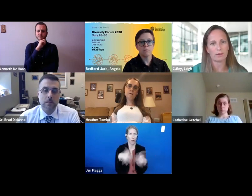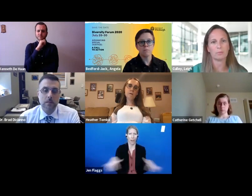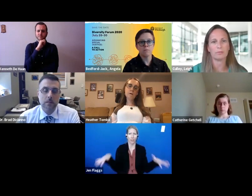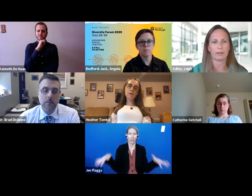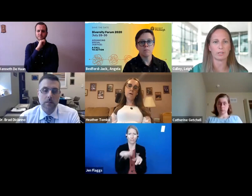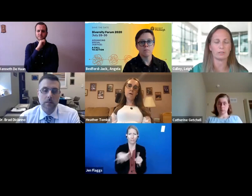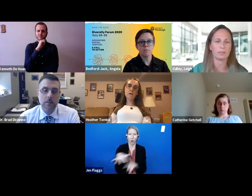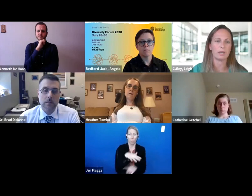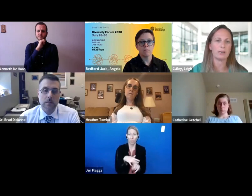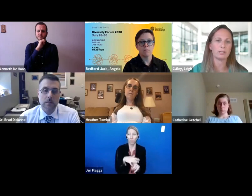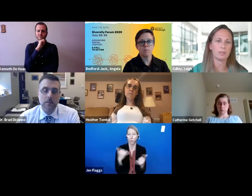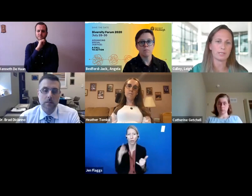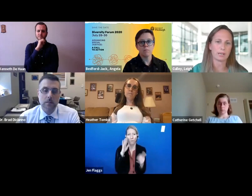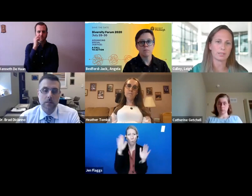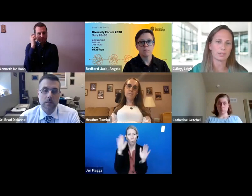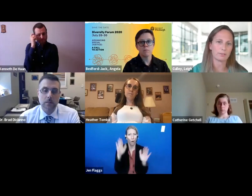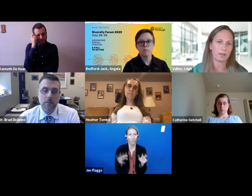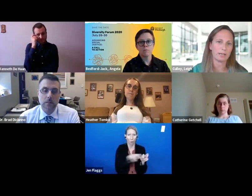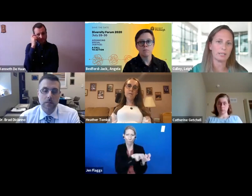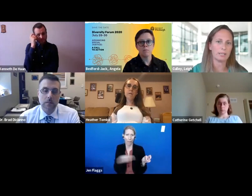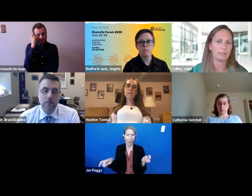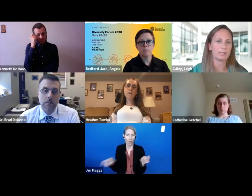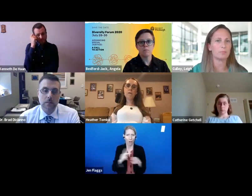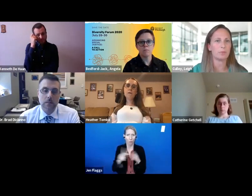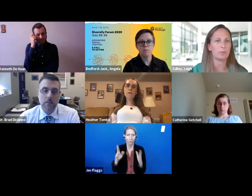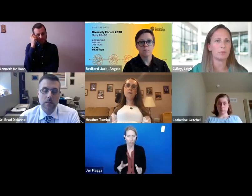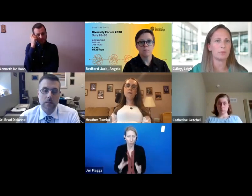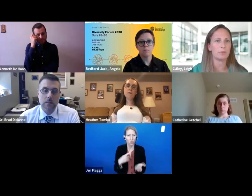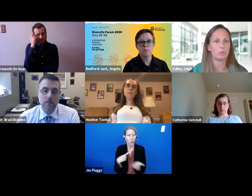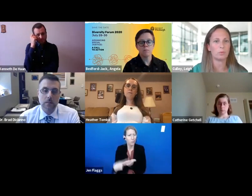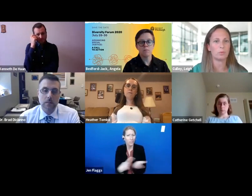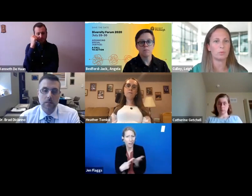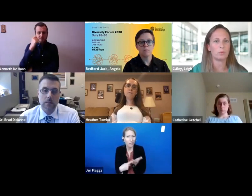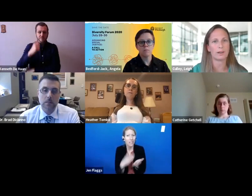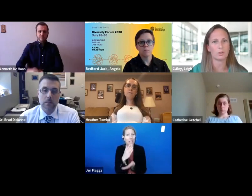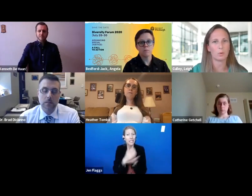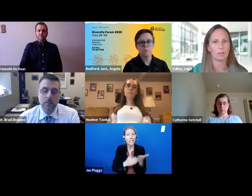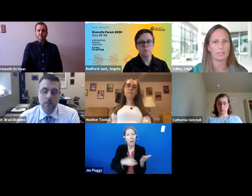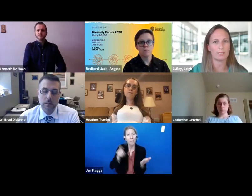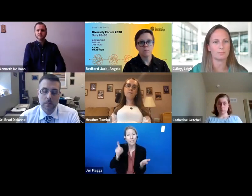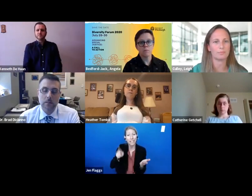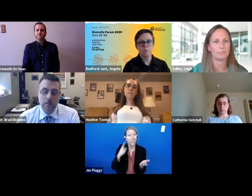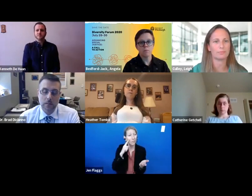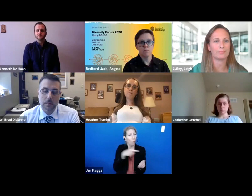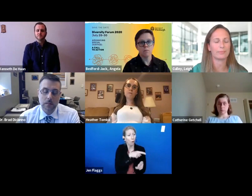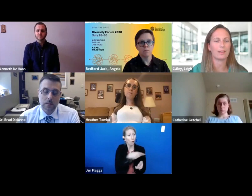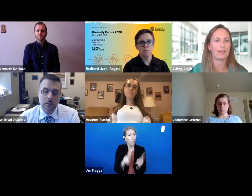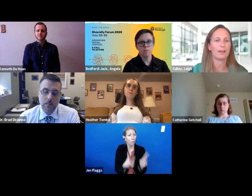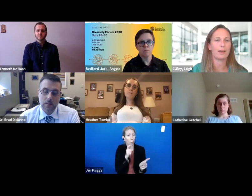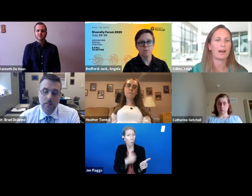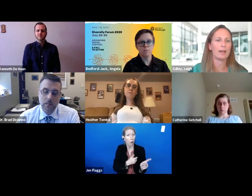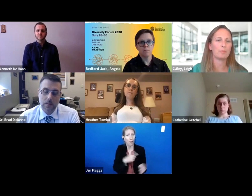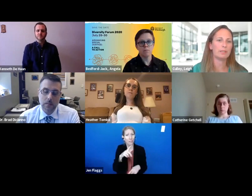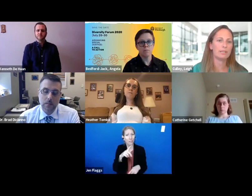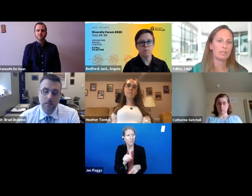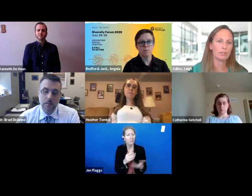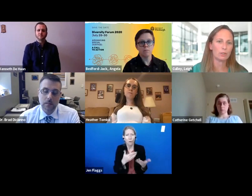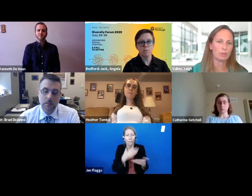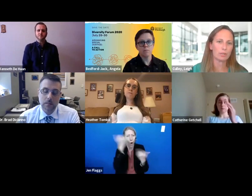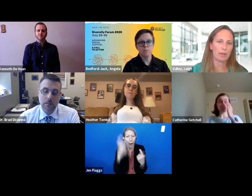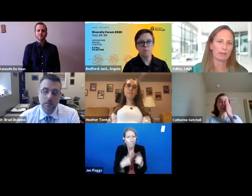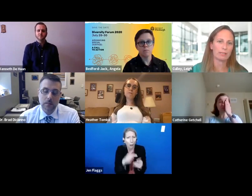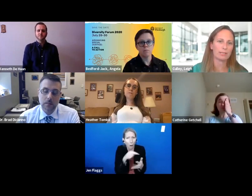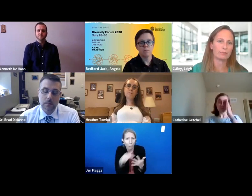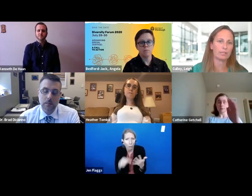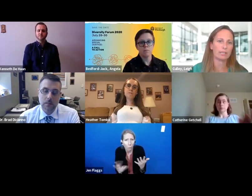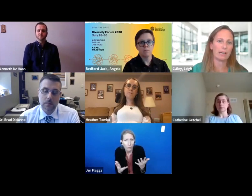terrific panel of professionals to discuss the forgotten needs of people with disabilities under quarantine. I am pleased to